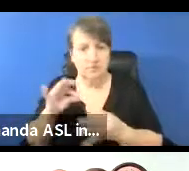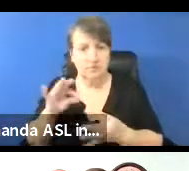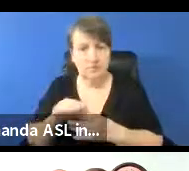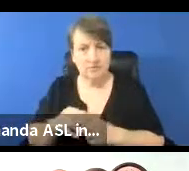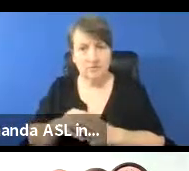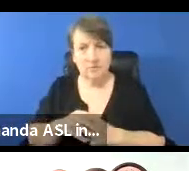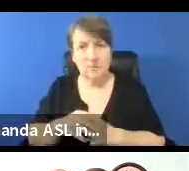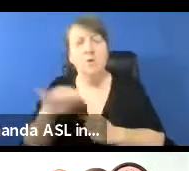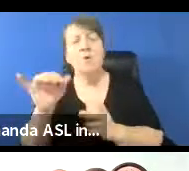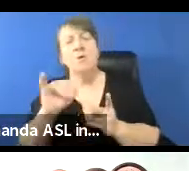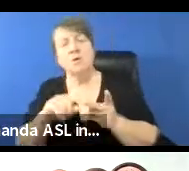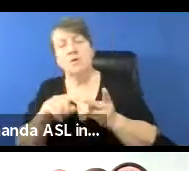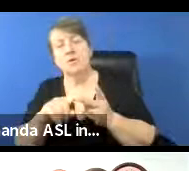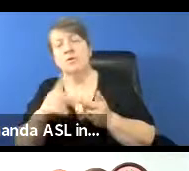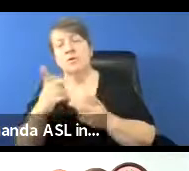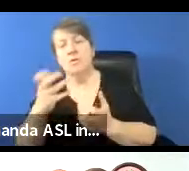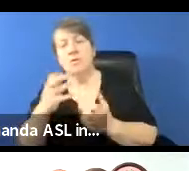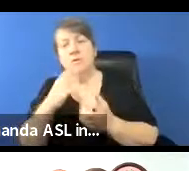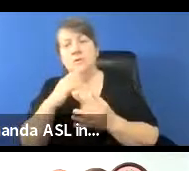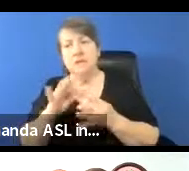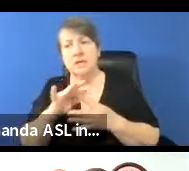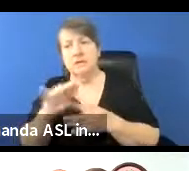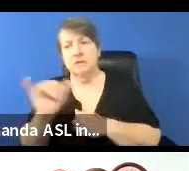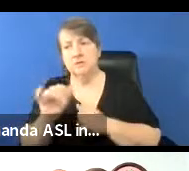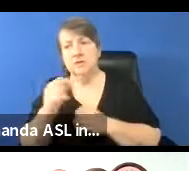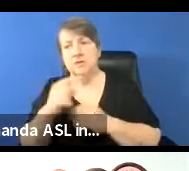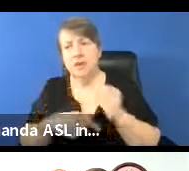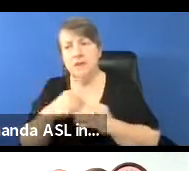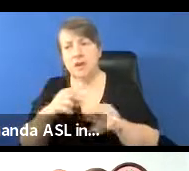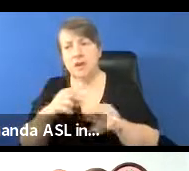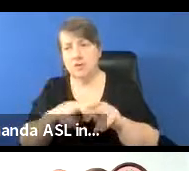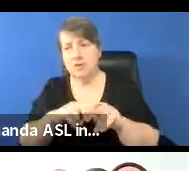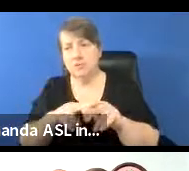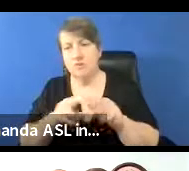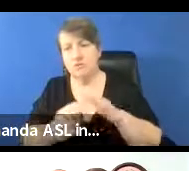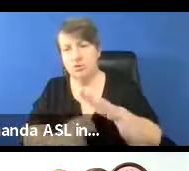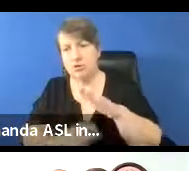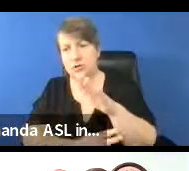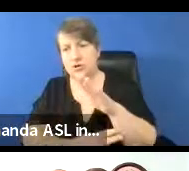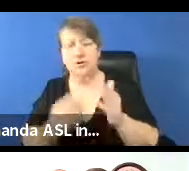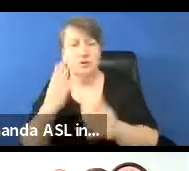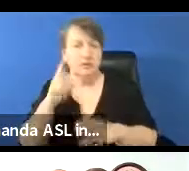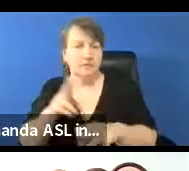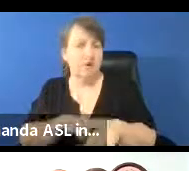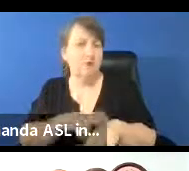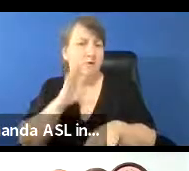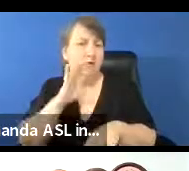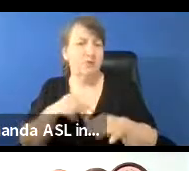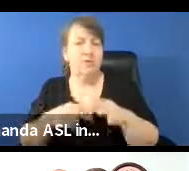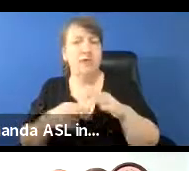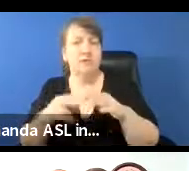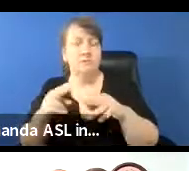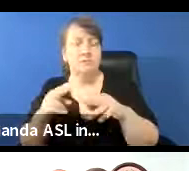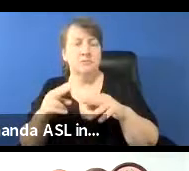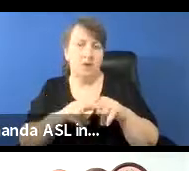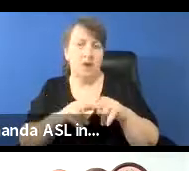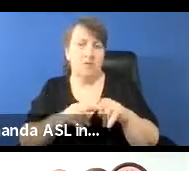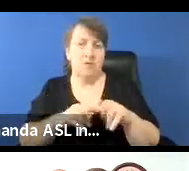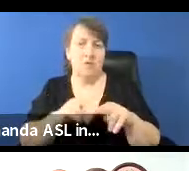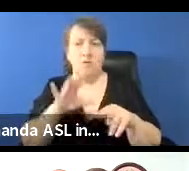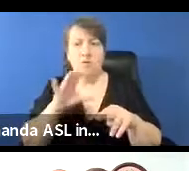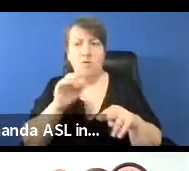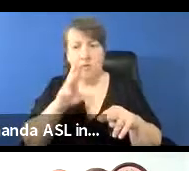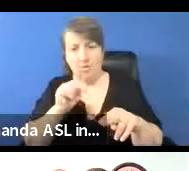Oh, I also wanted to say about the railroad bridge. Of course, we're well aware that the railroad bridge is owned by the railroad. Pretty much